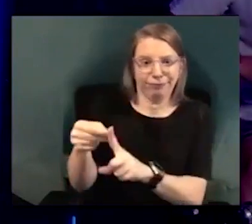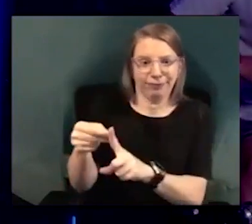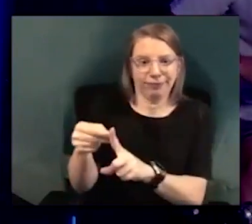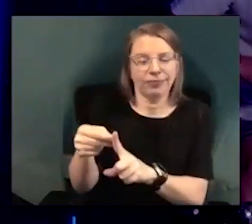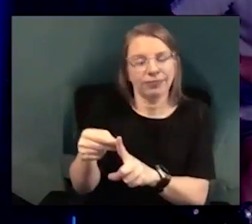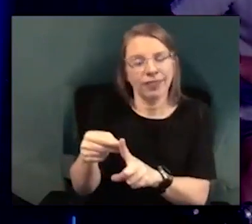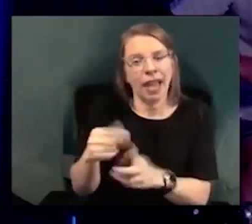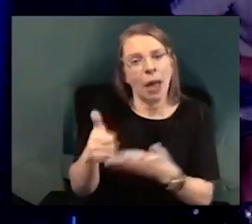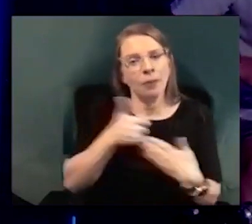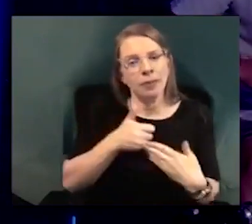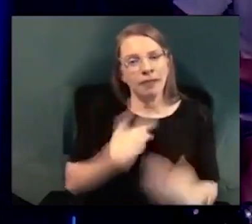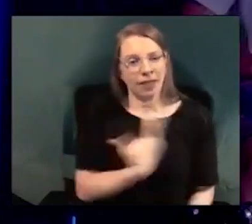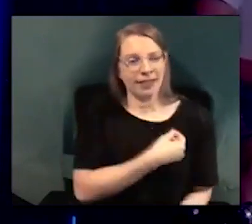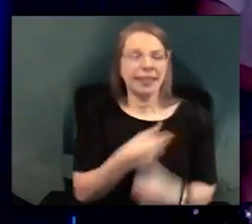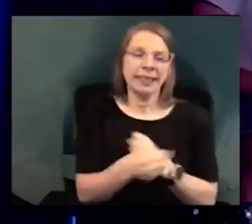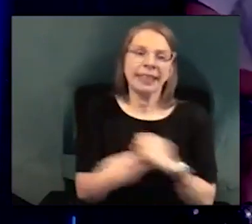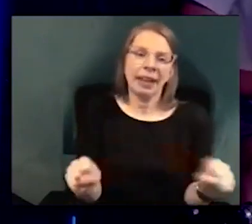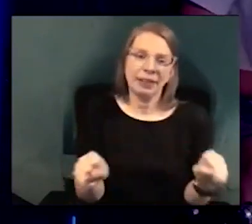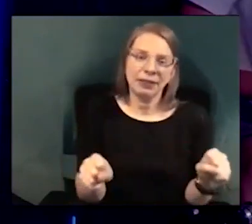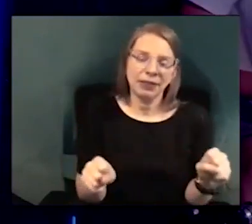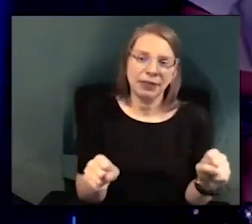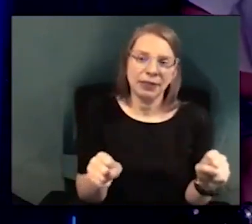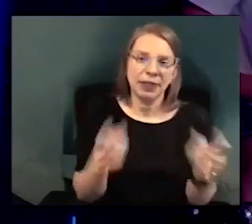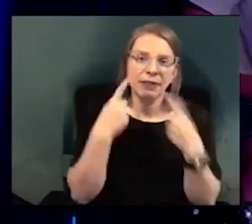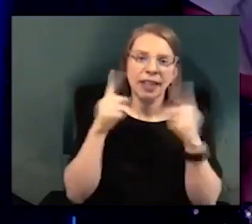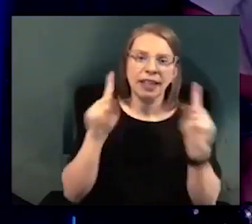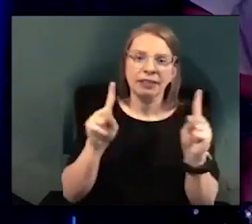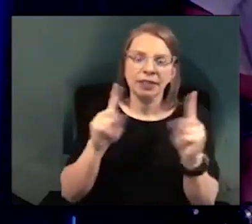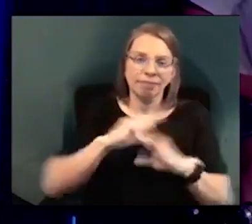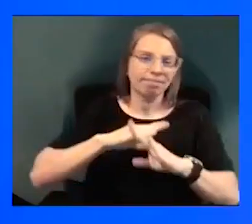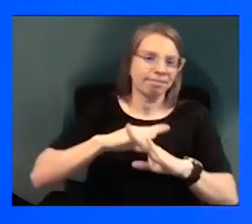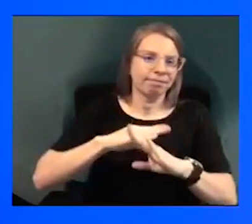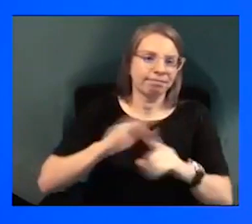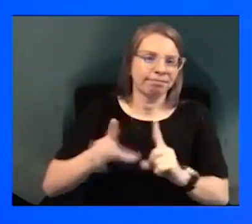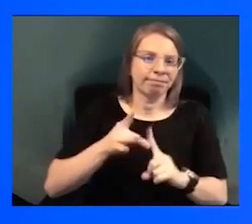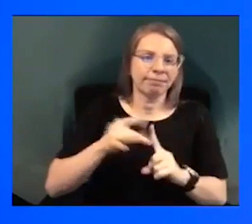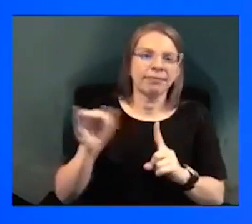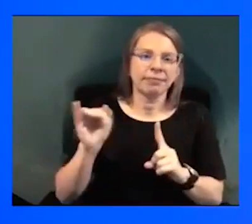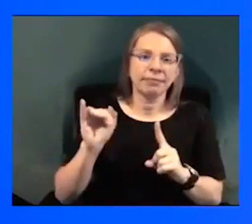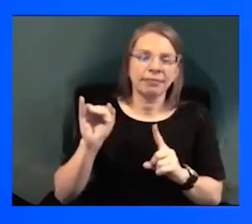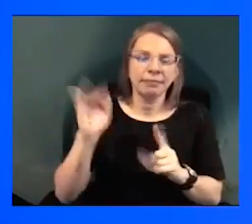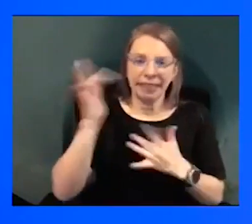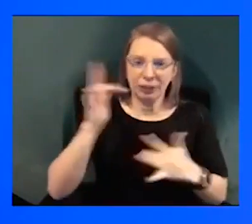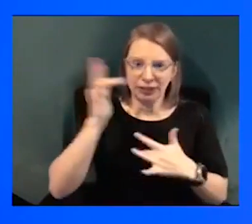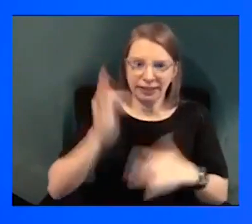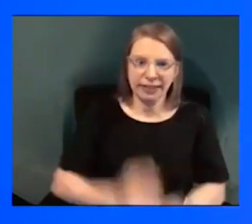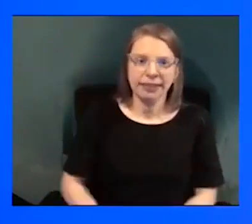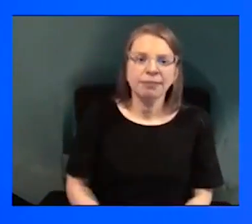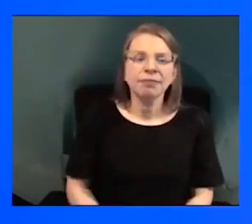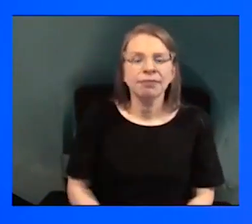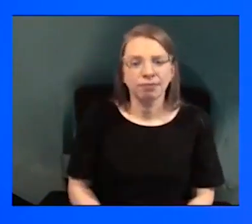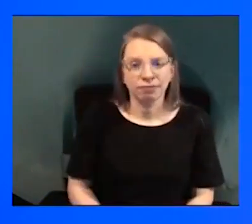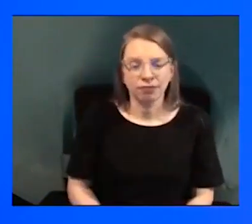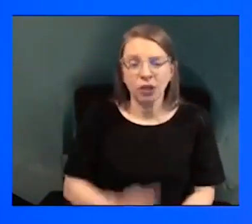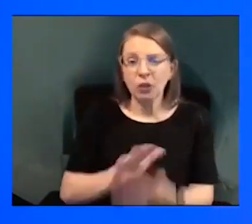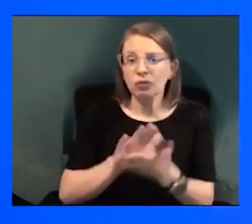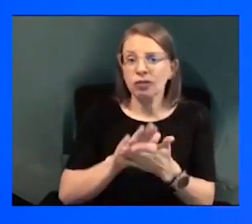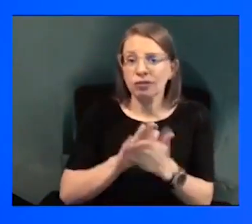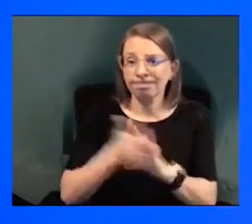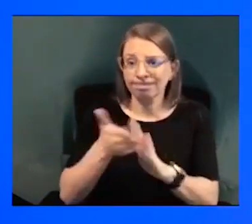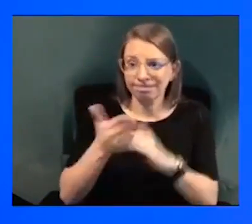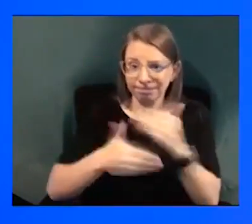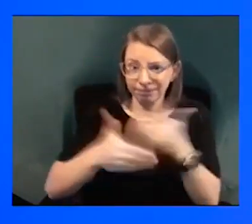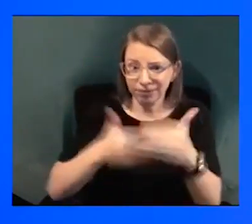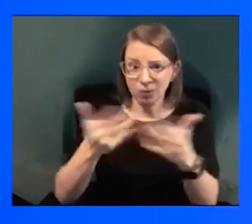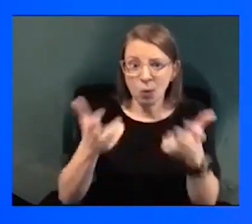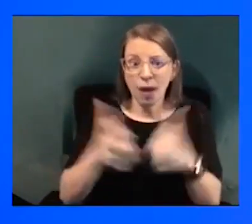They're extremely effective at stopping illness. We want to keep schools going. Get your kids vaccinated. This is important because